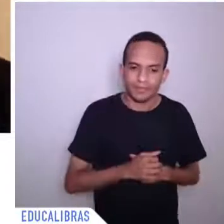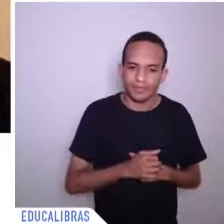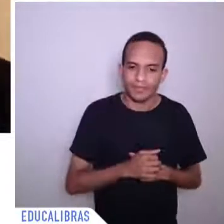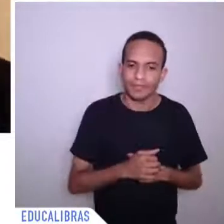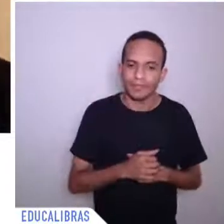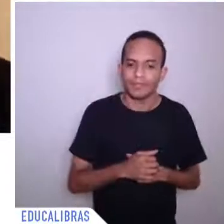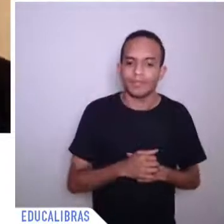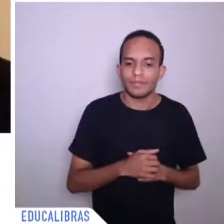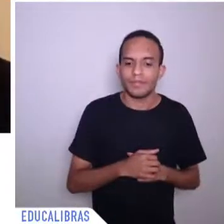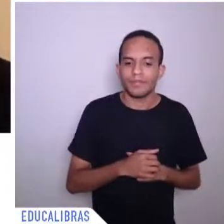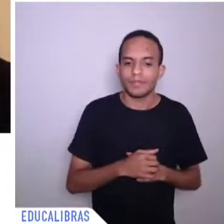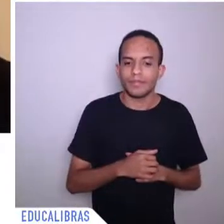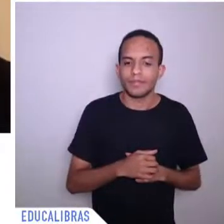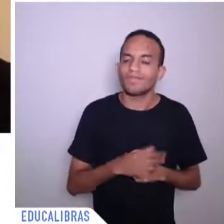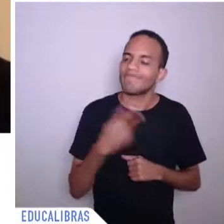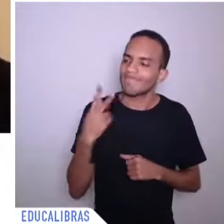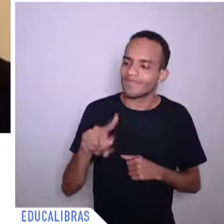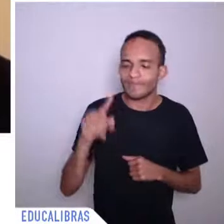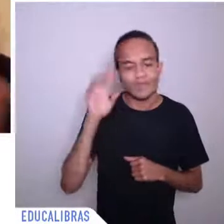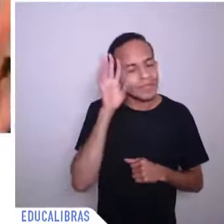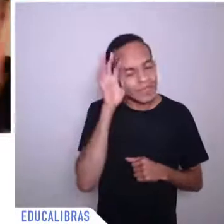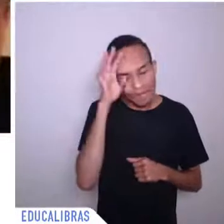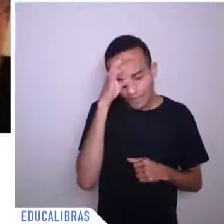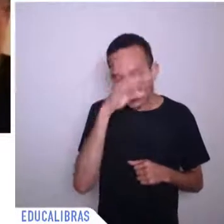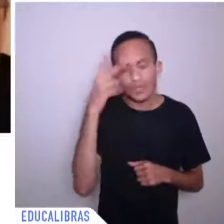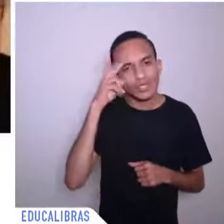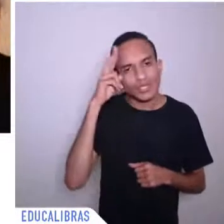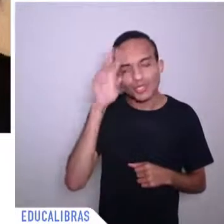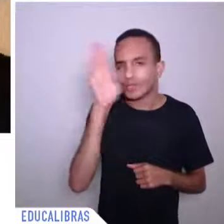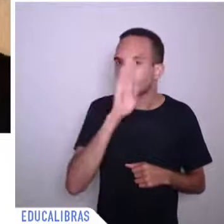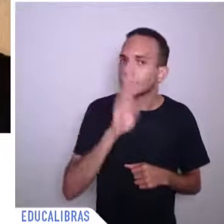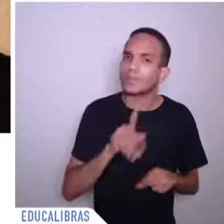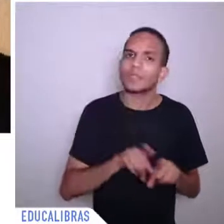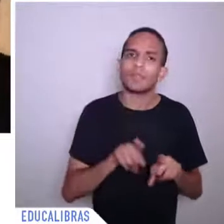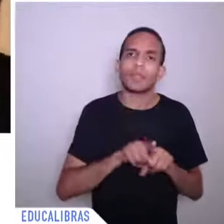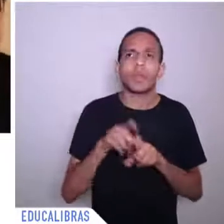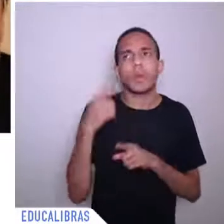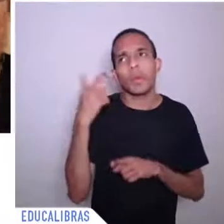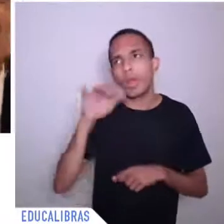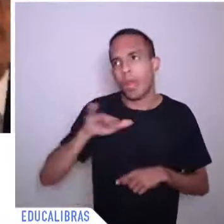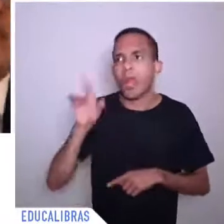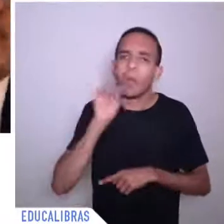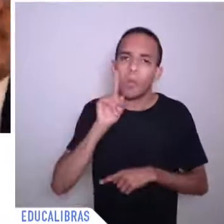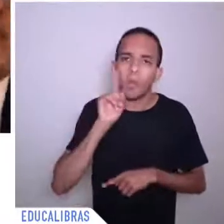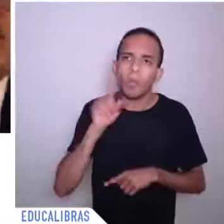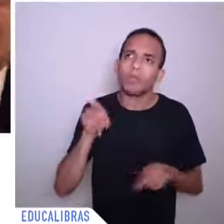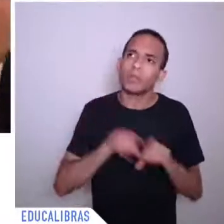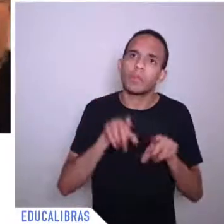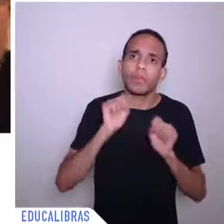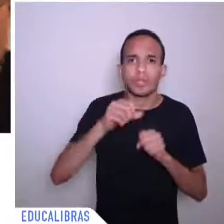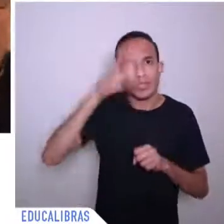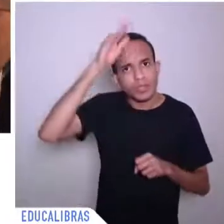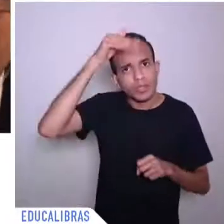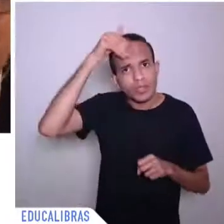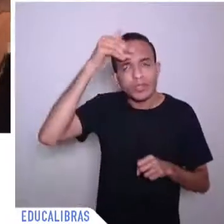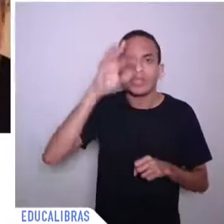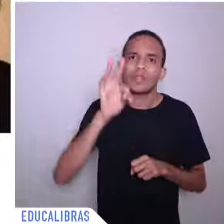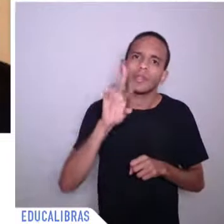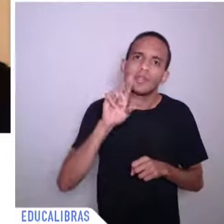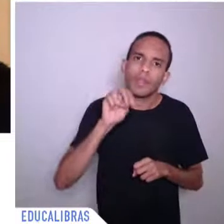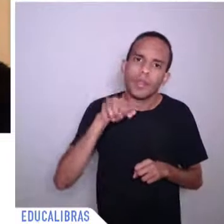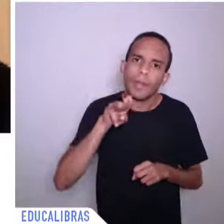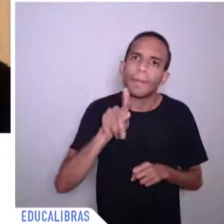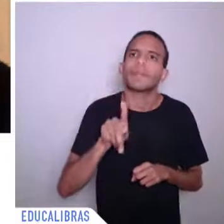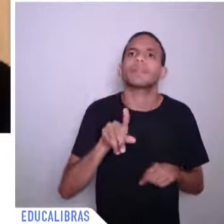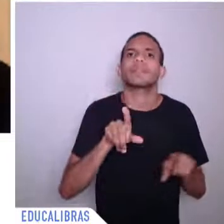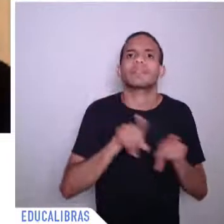of models to prevent this from happening. This is the historical challenge we have today. And the same thing is happening